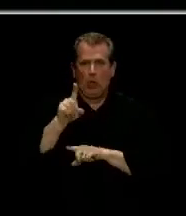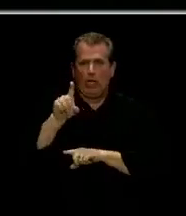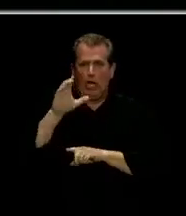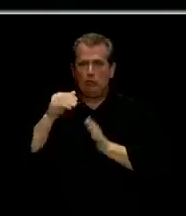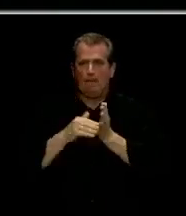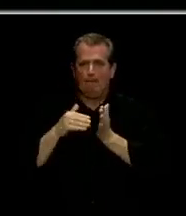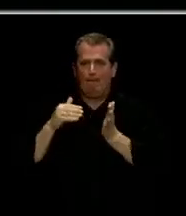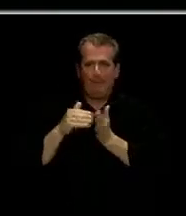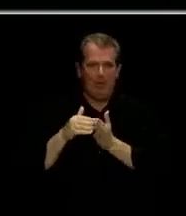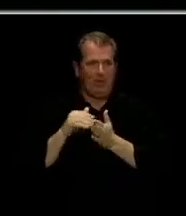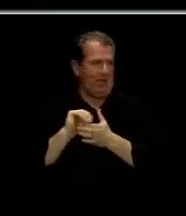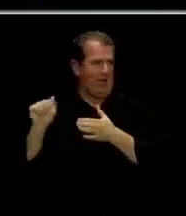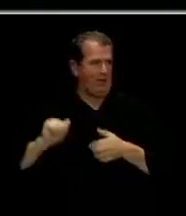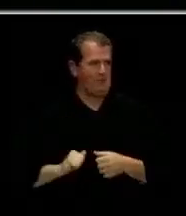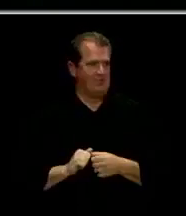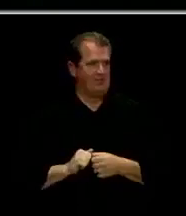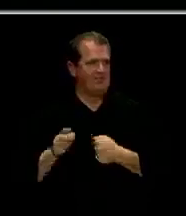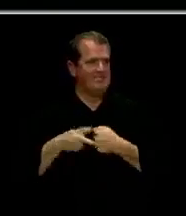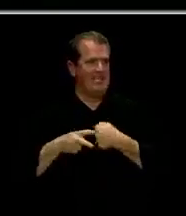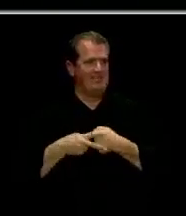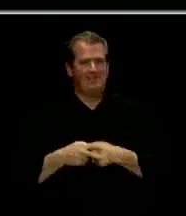million.